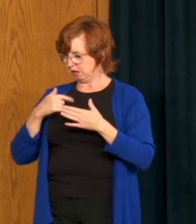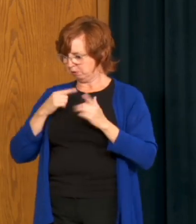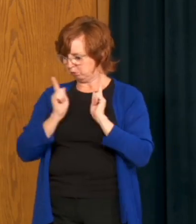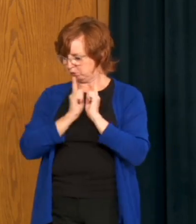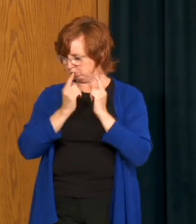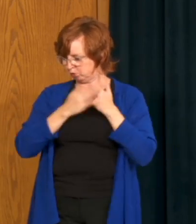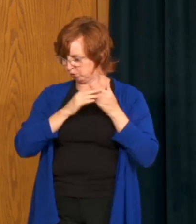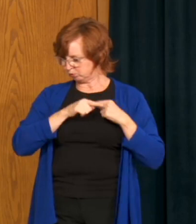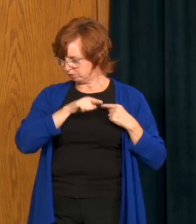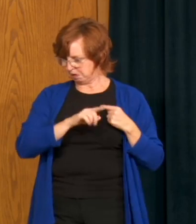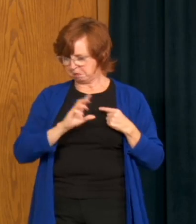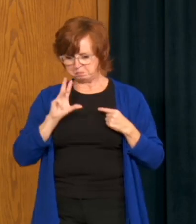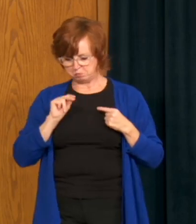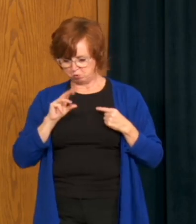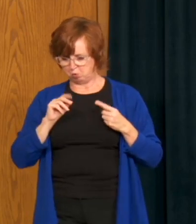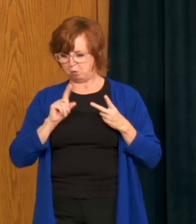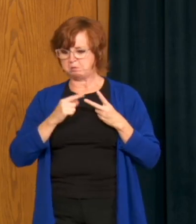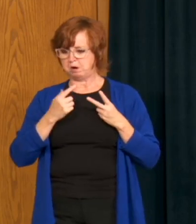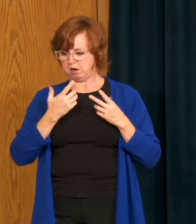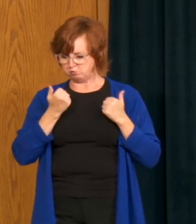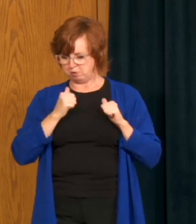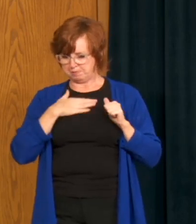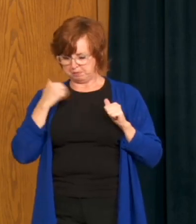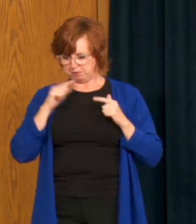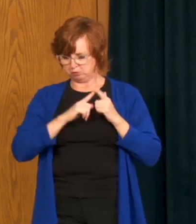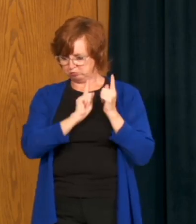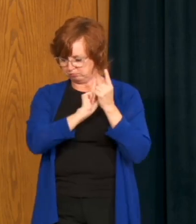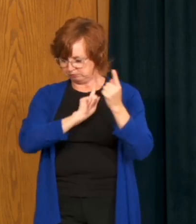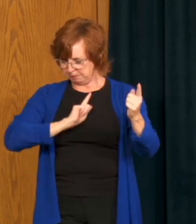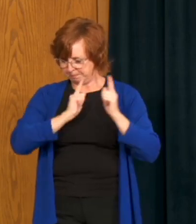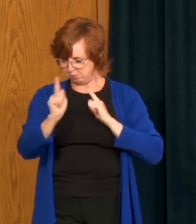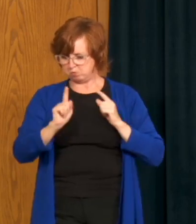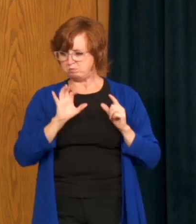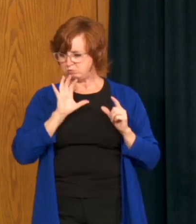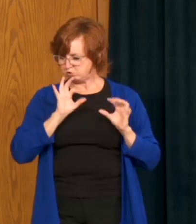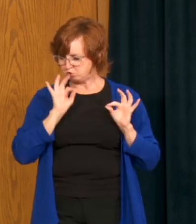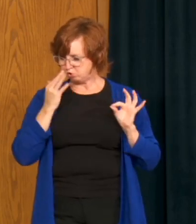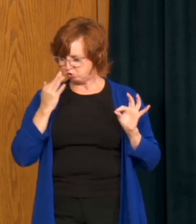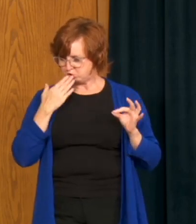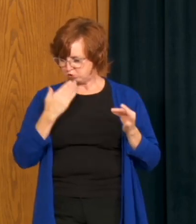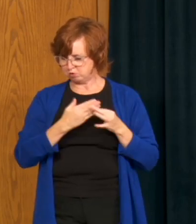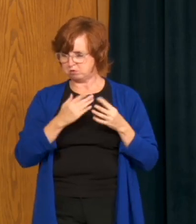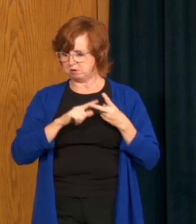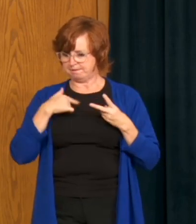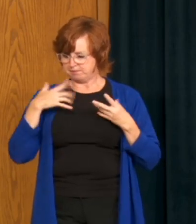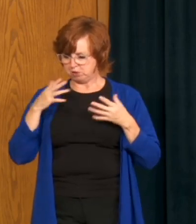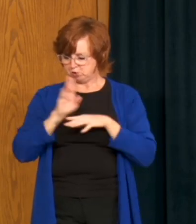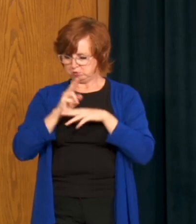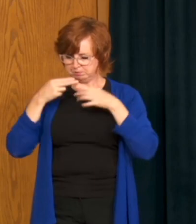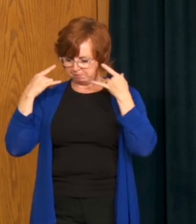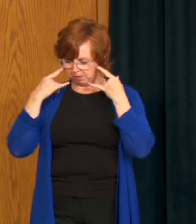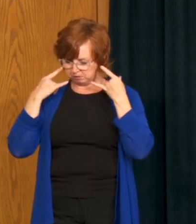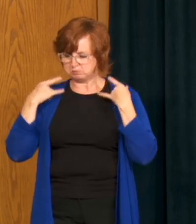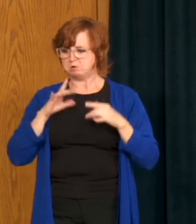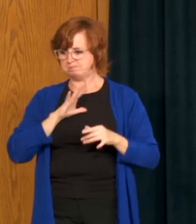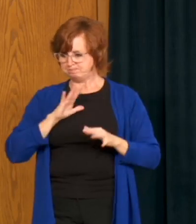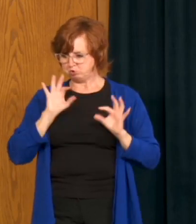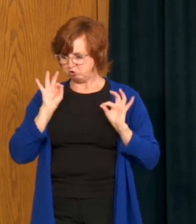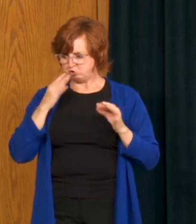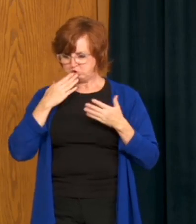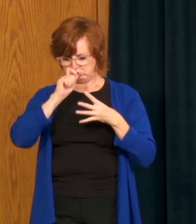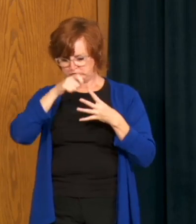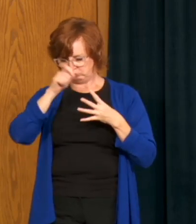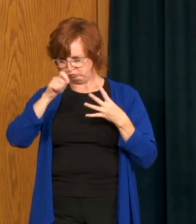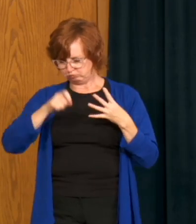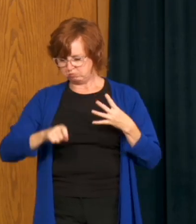should be able to maintain that 2-meter separation. And certainly if people want to use a mask, even though it's outdoors, certainly that would be a good thing to do as well.